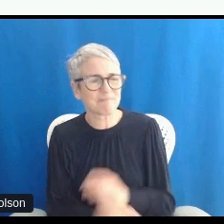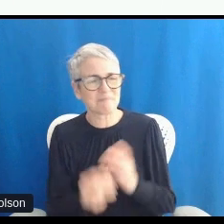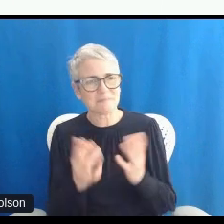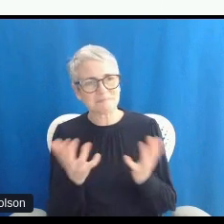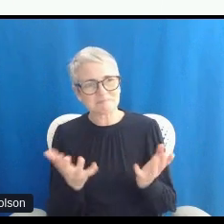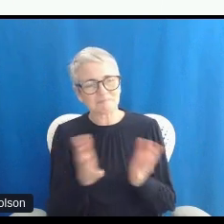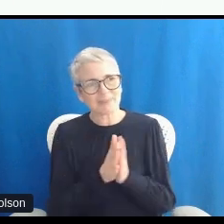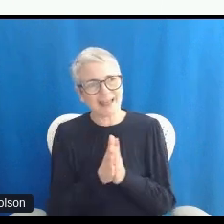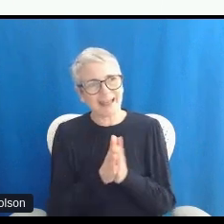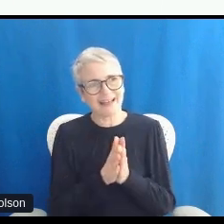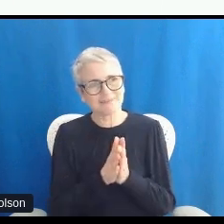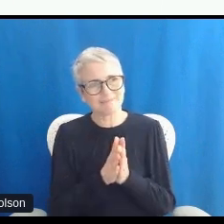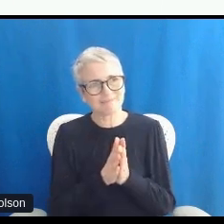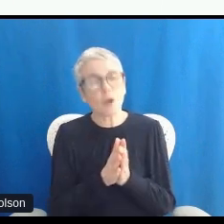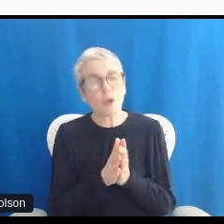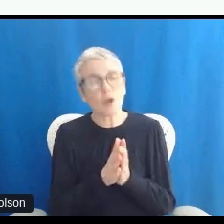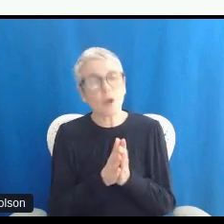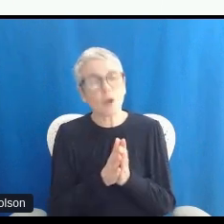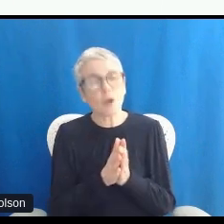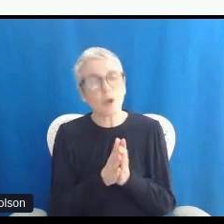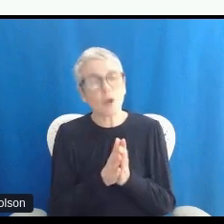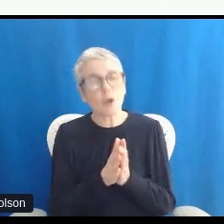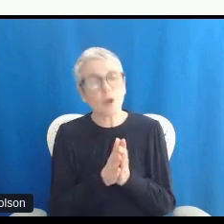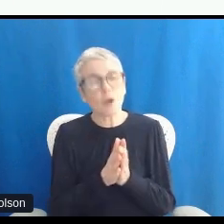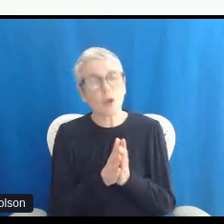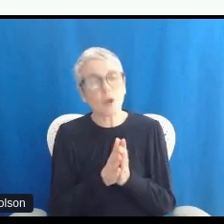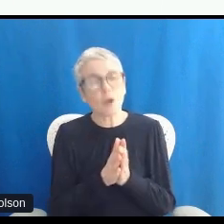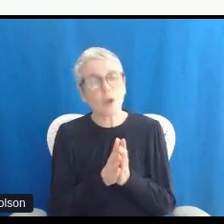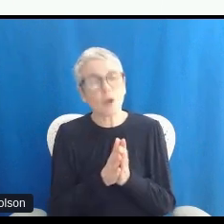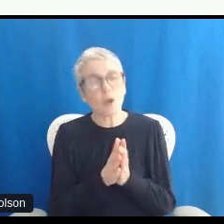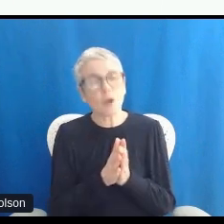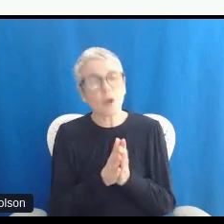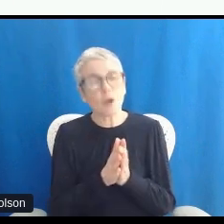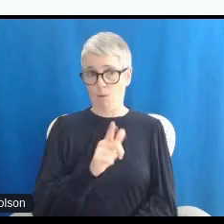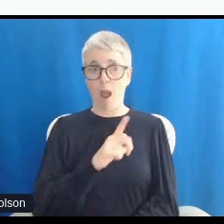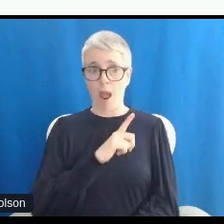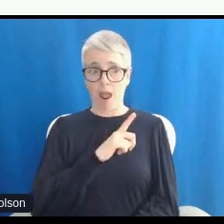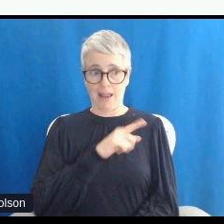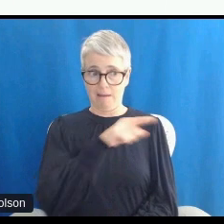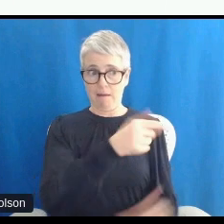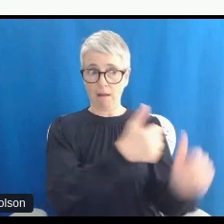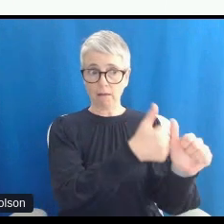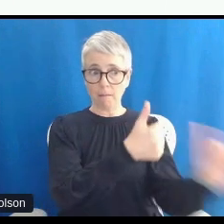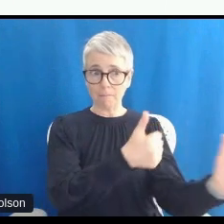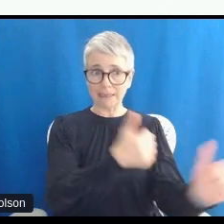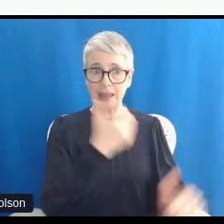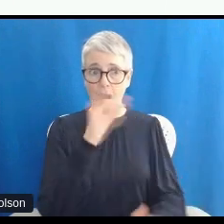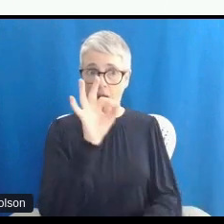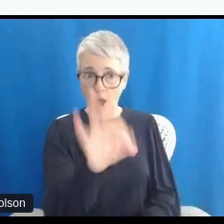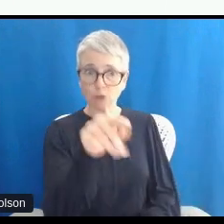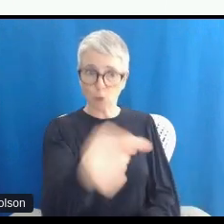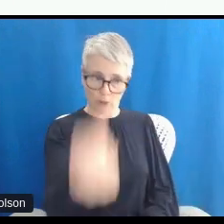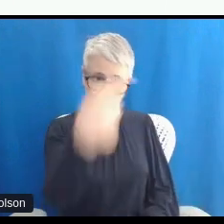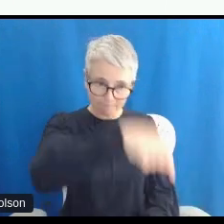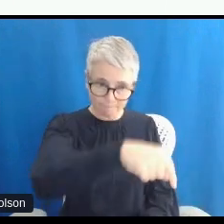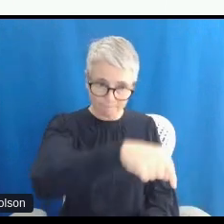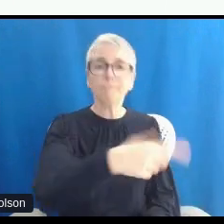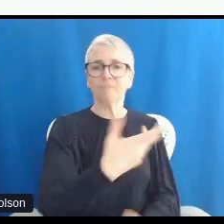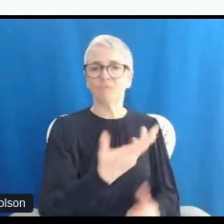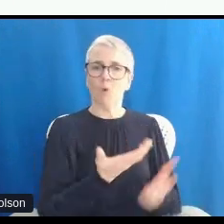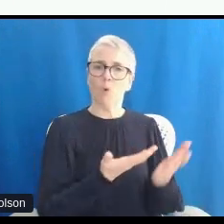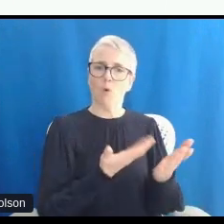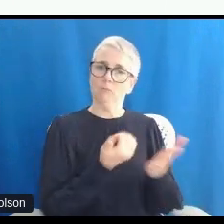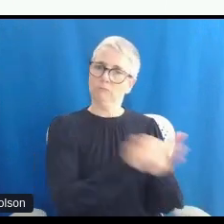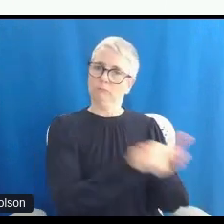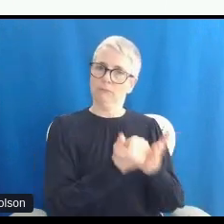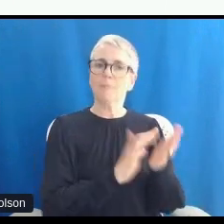you've got a good advantage because the company has hired you as an accessibility expert, so they already must have gone